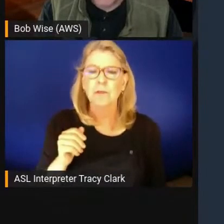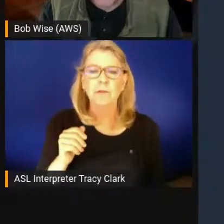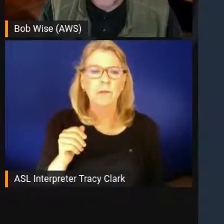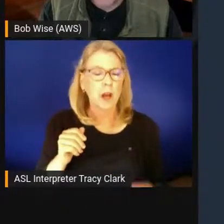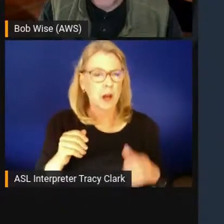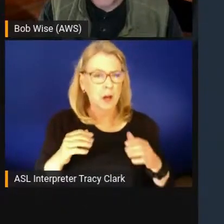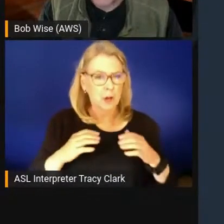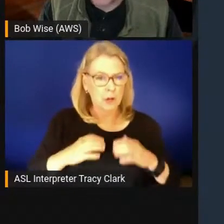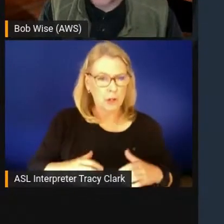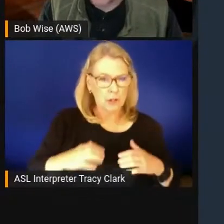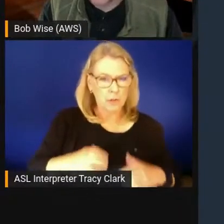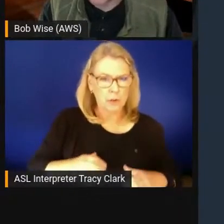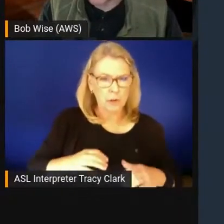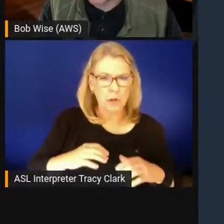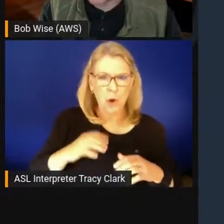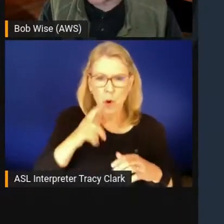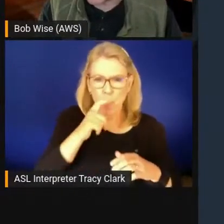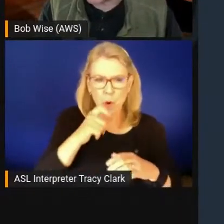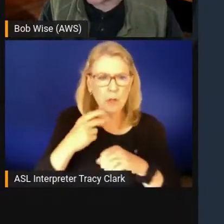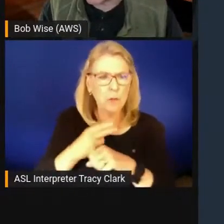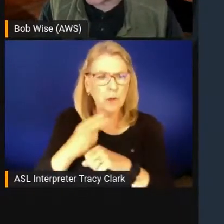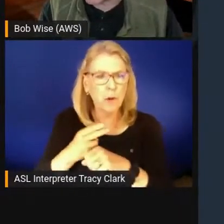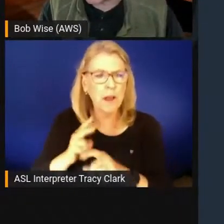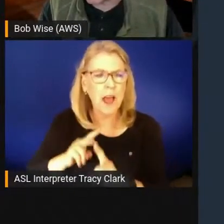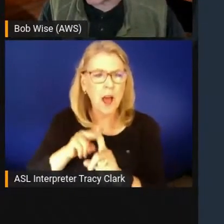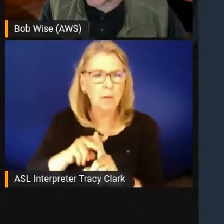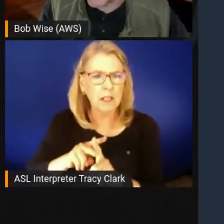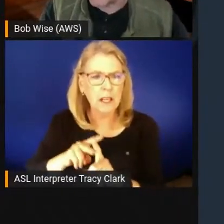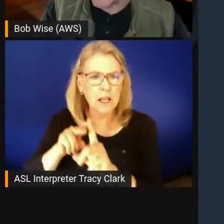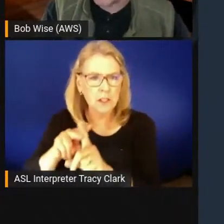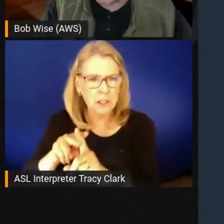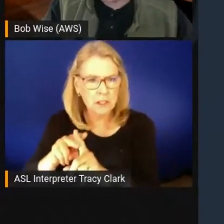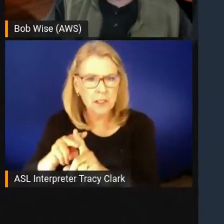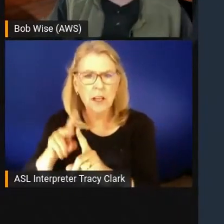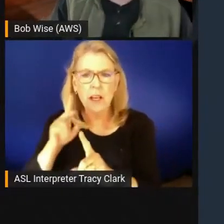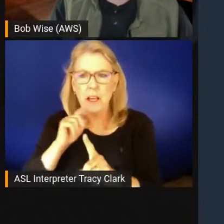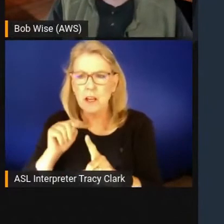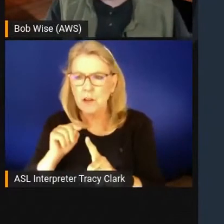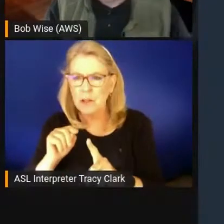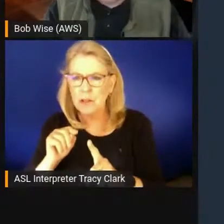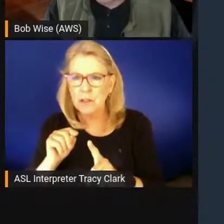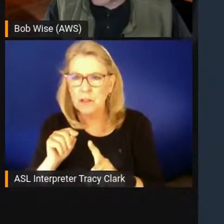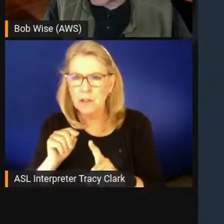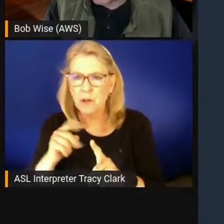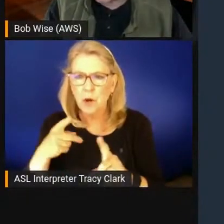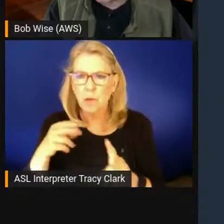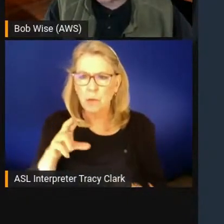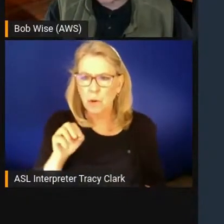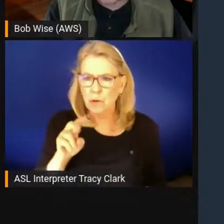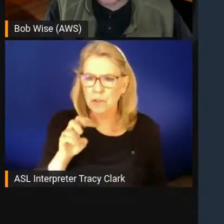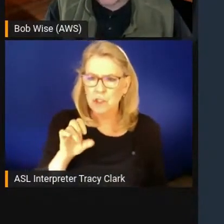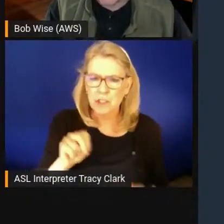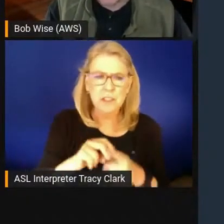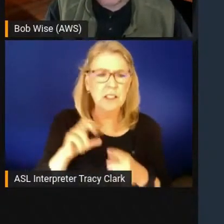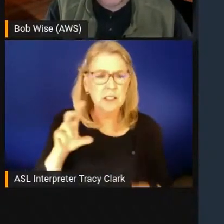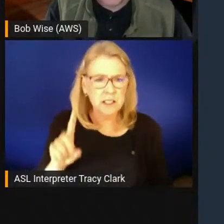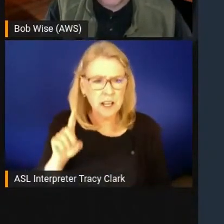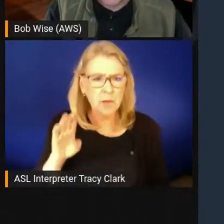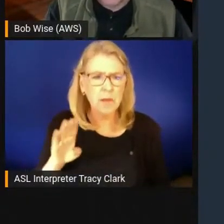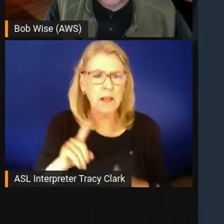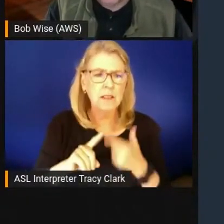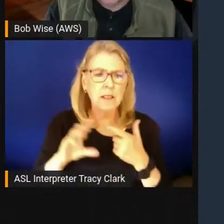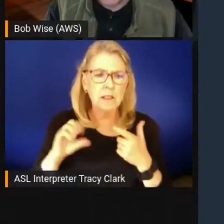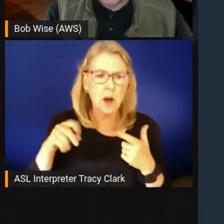Customers who deploy applications are looking to provision supporting AWS services, databases, message queues, object